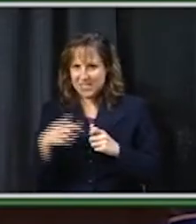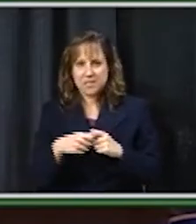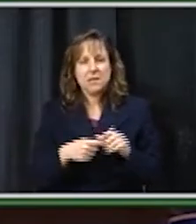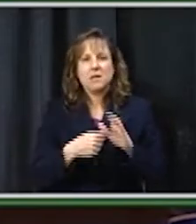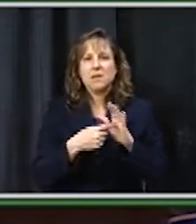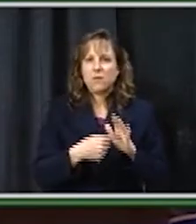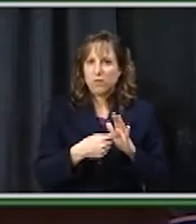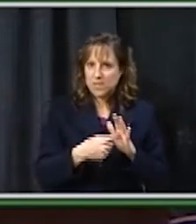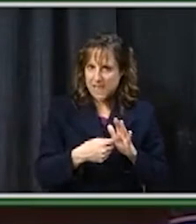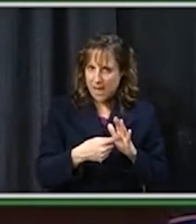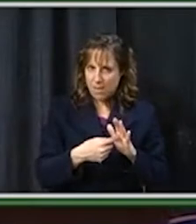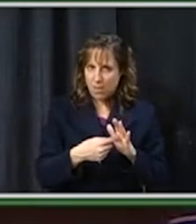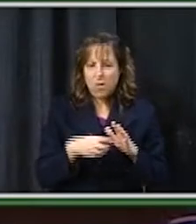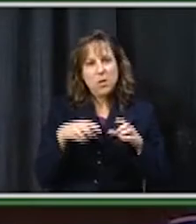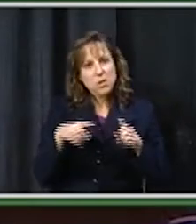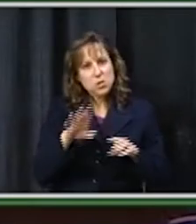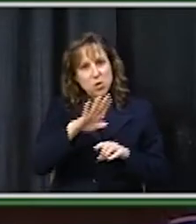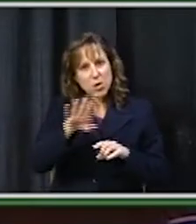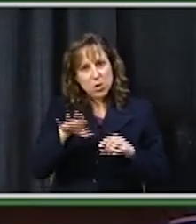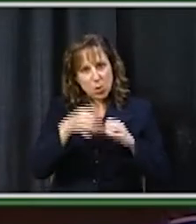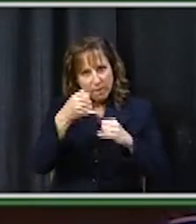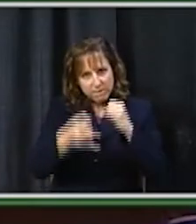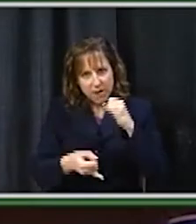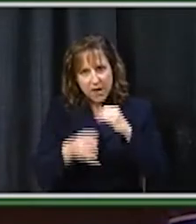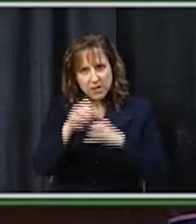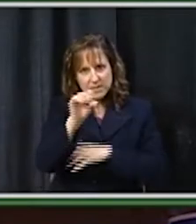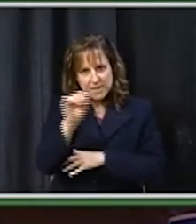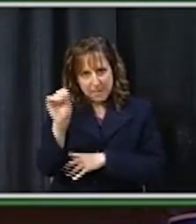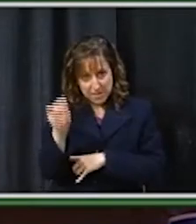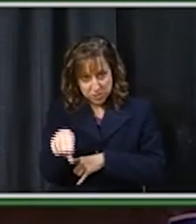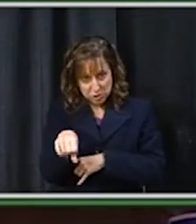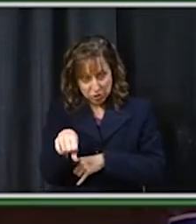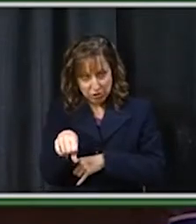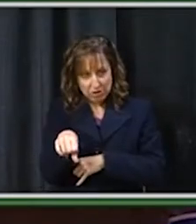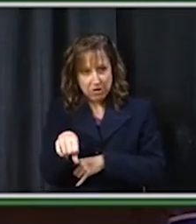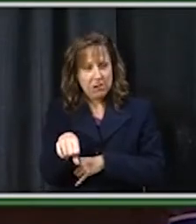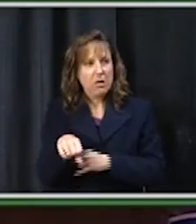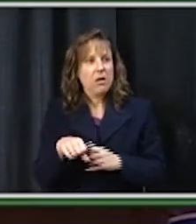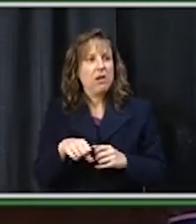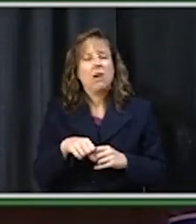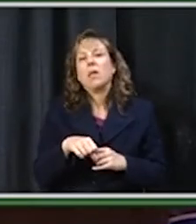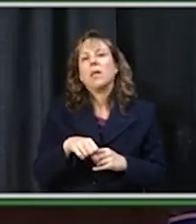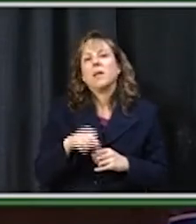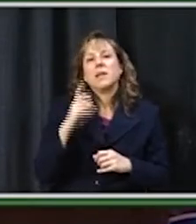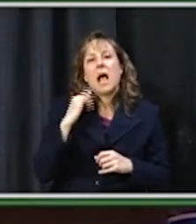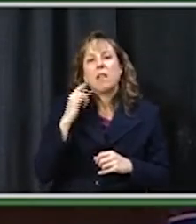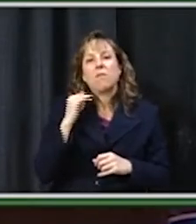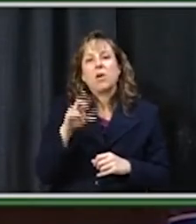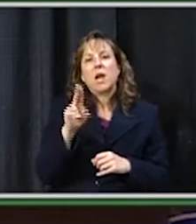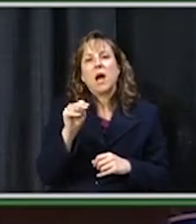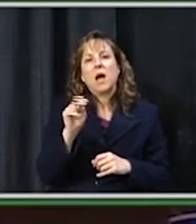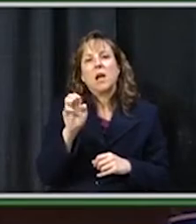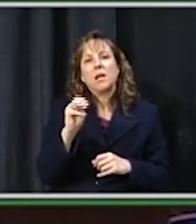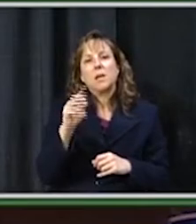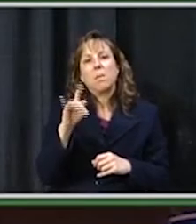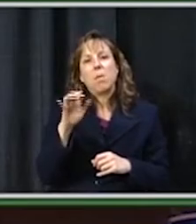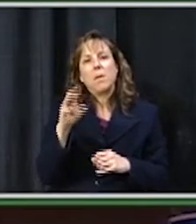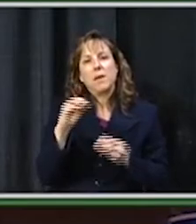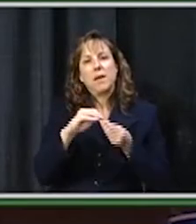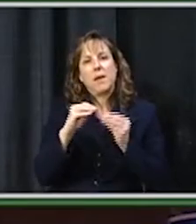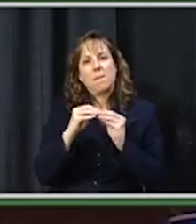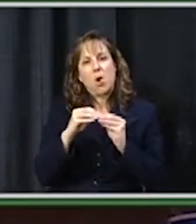instance, just during your final semester at Sac State, unemployment in California has fallen to its lowest